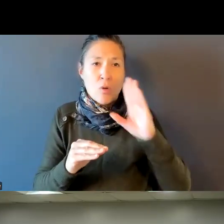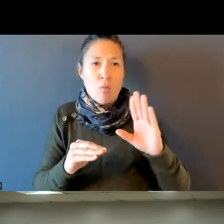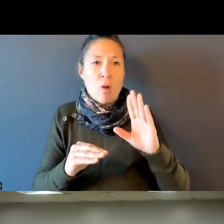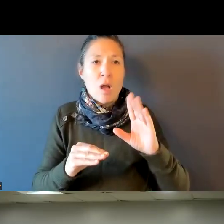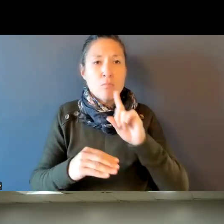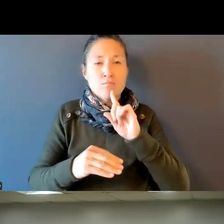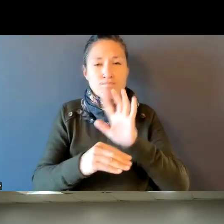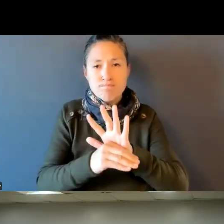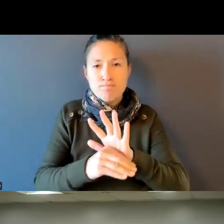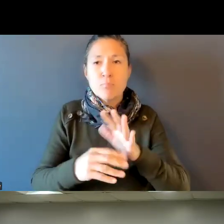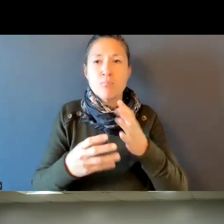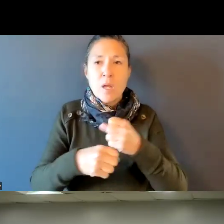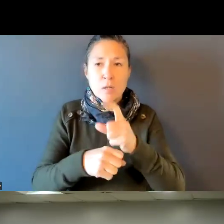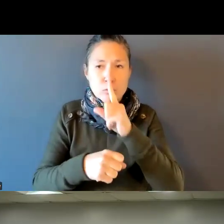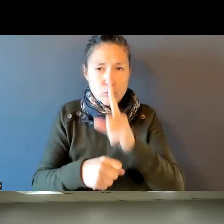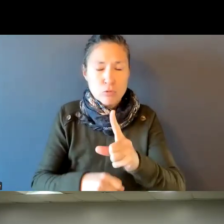that